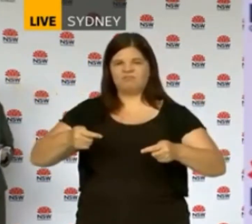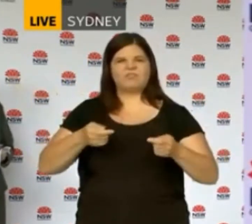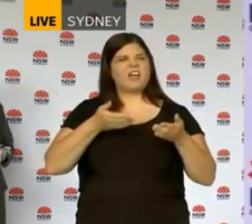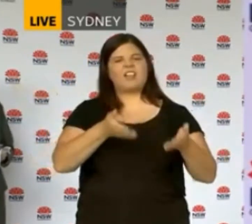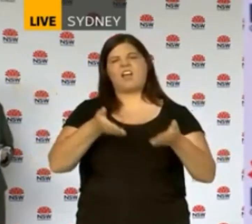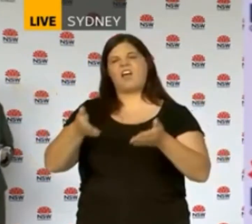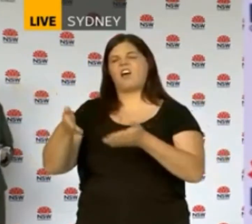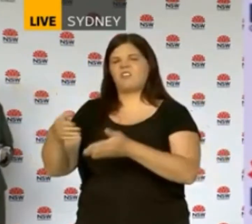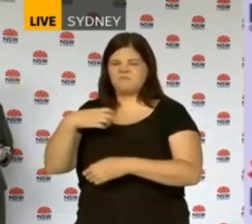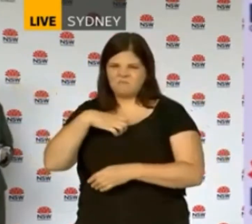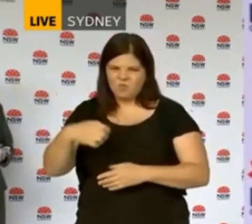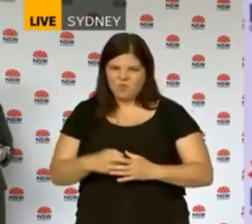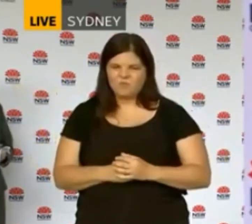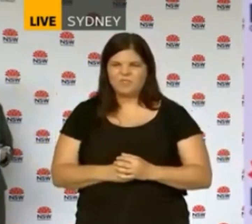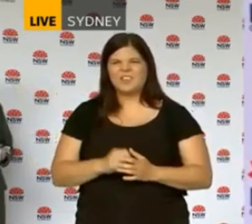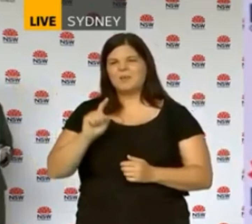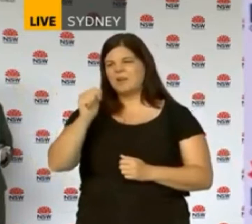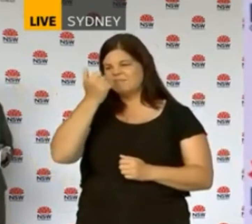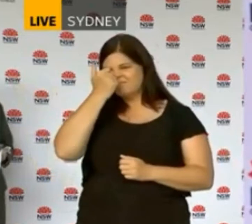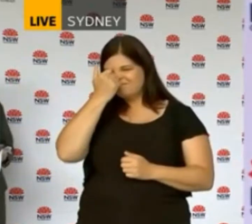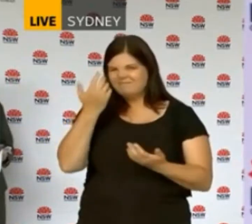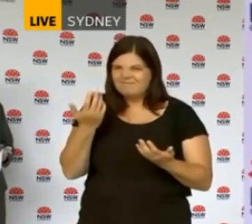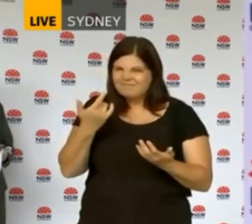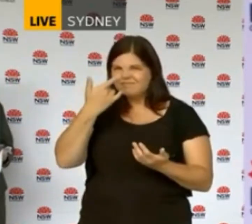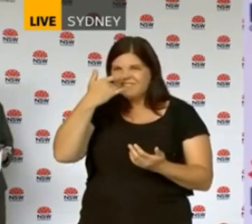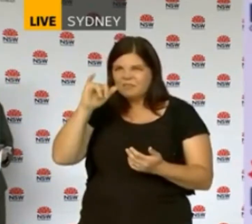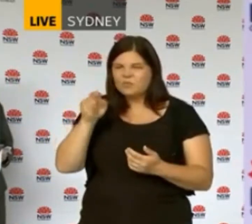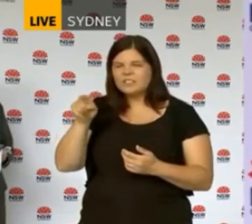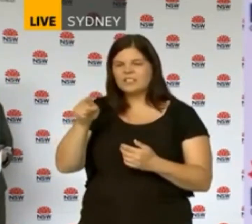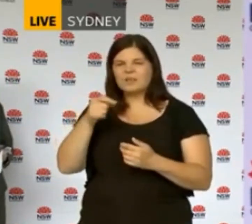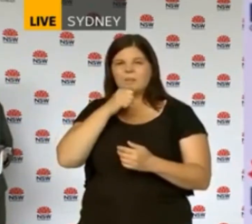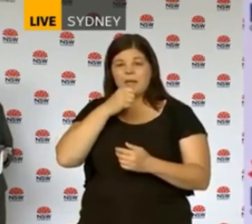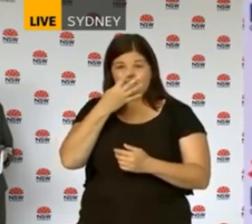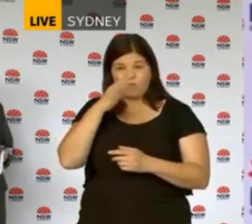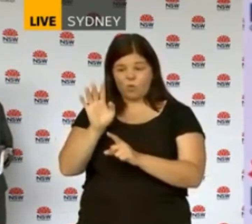of course, the case of the gentleman in his 40s yesterday